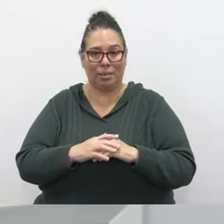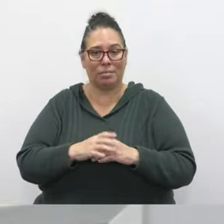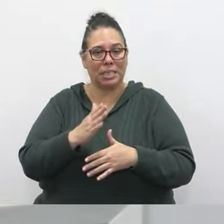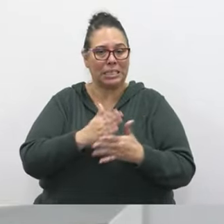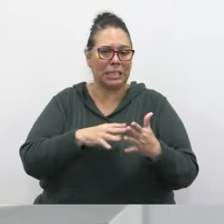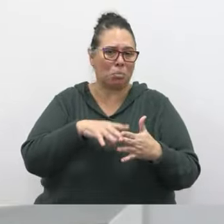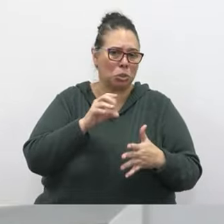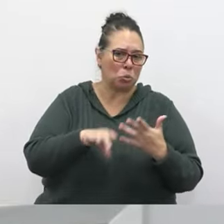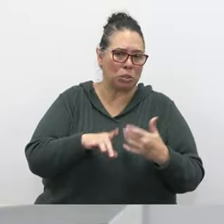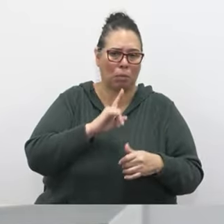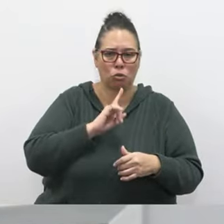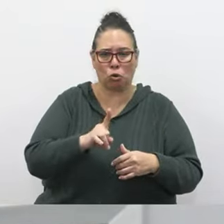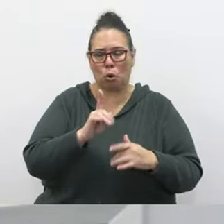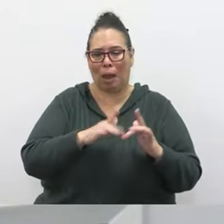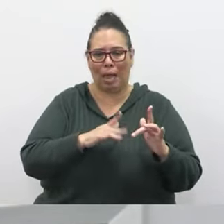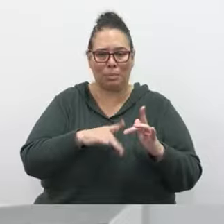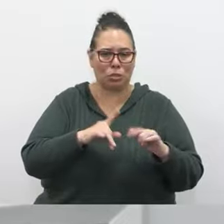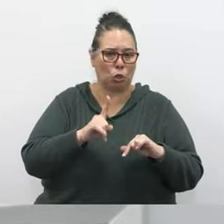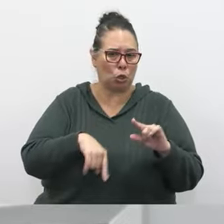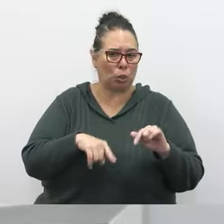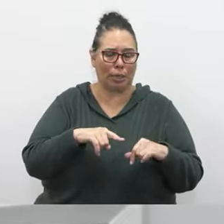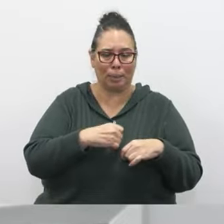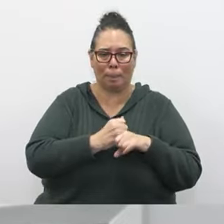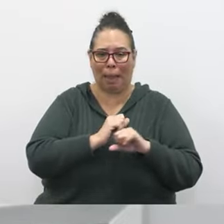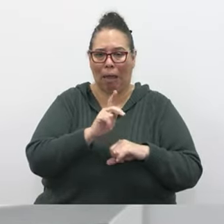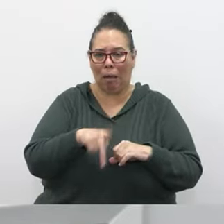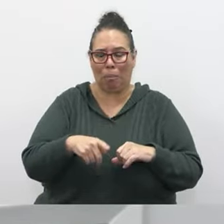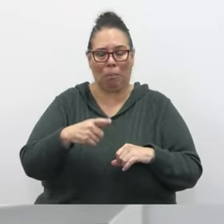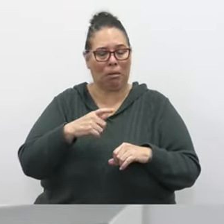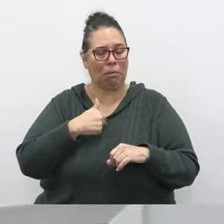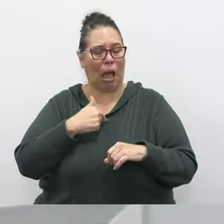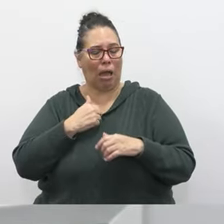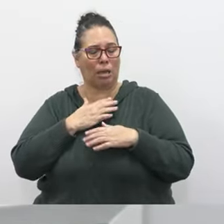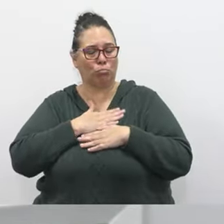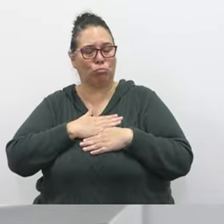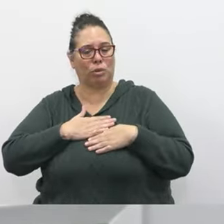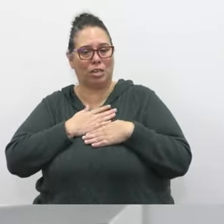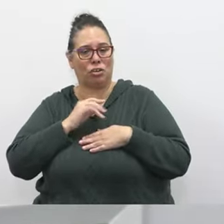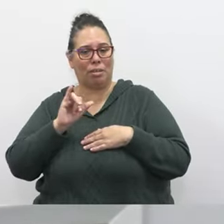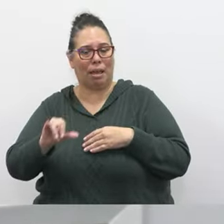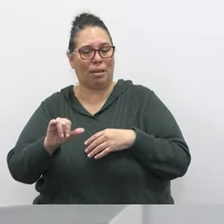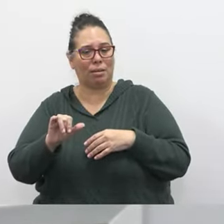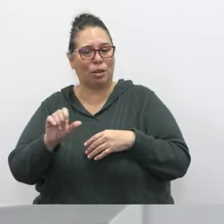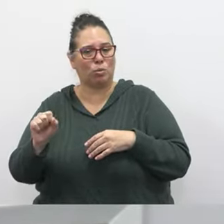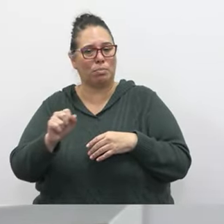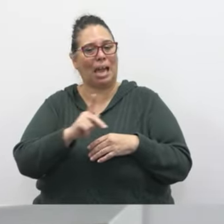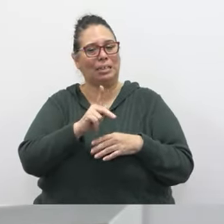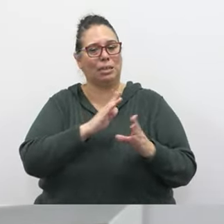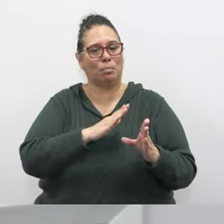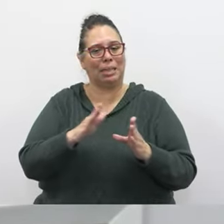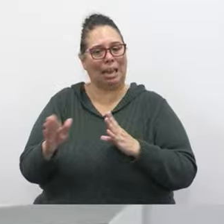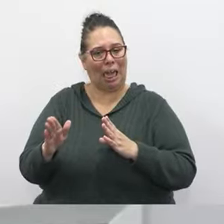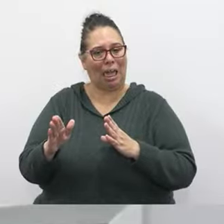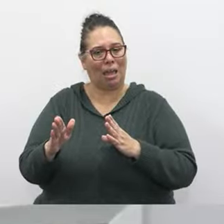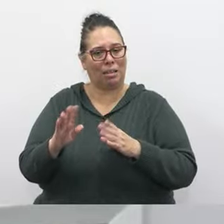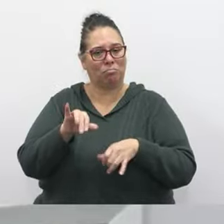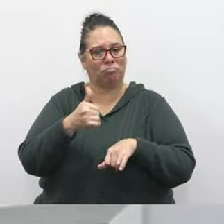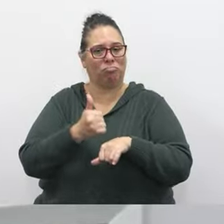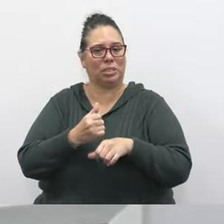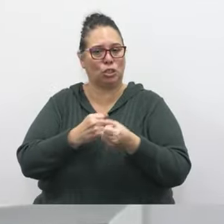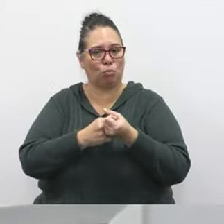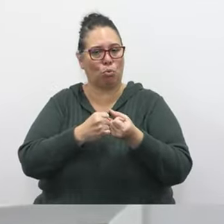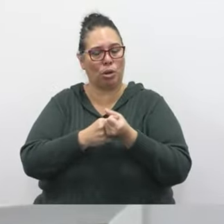who were absent or couldn't make up, but just appreciate that. And I think that goes back to the plan that was laid out and supporting teachers in using the assessment